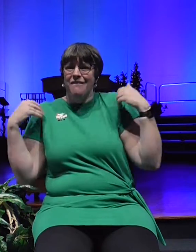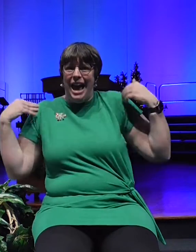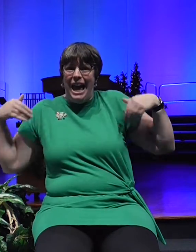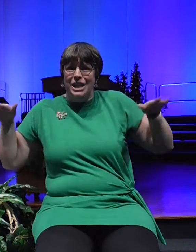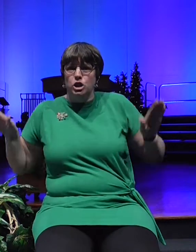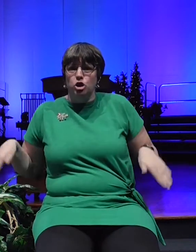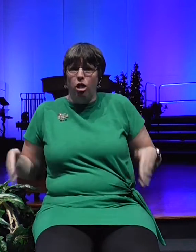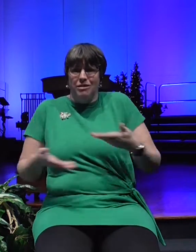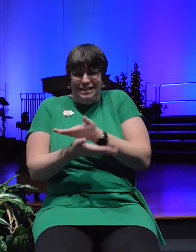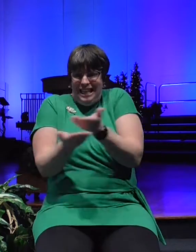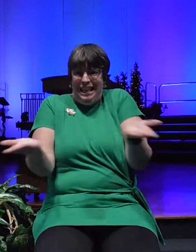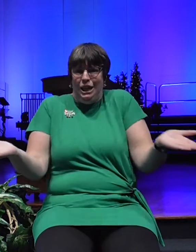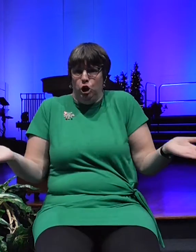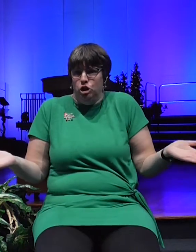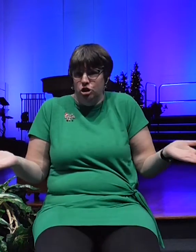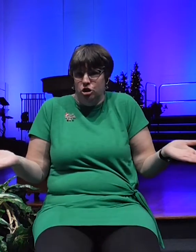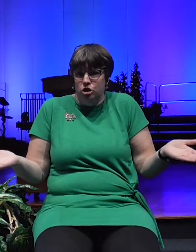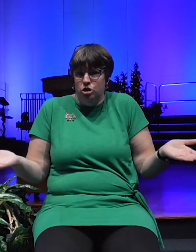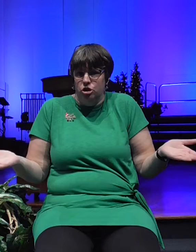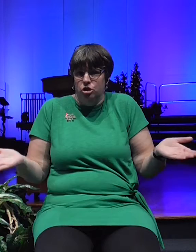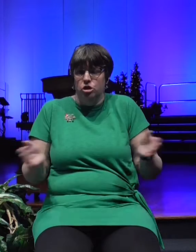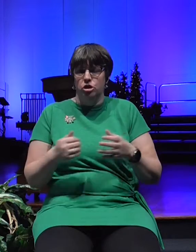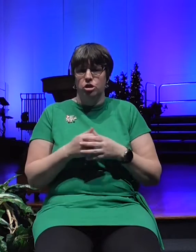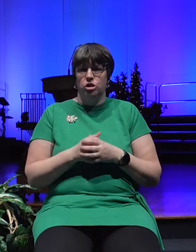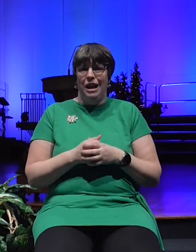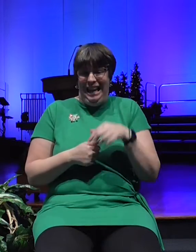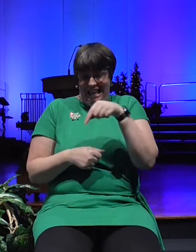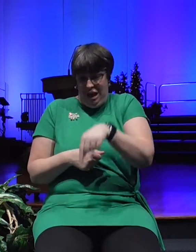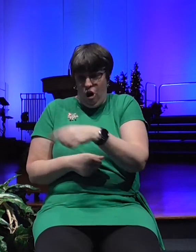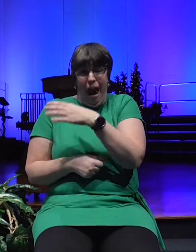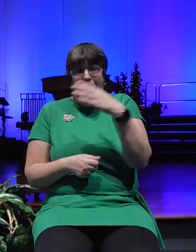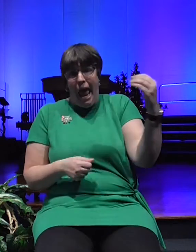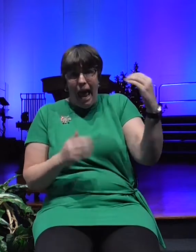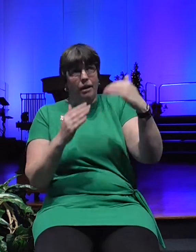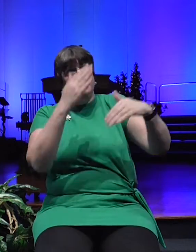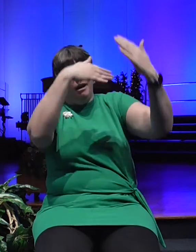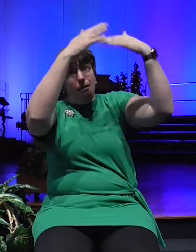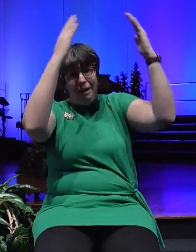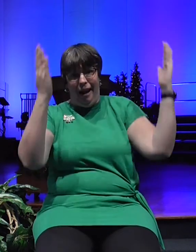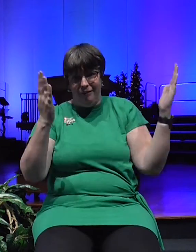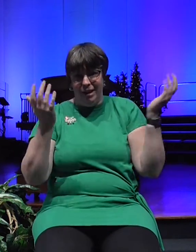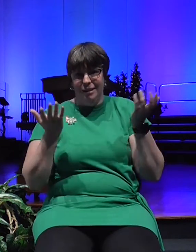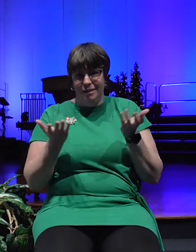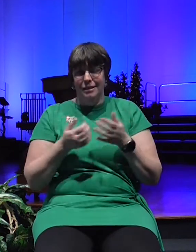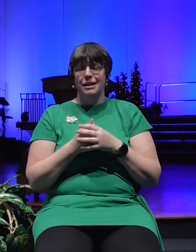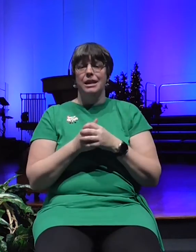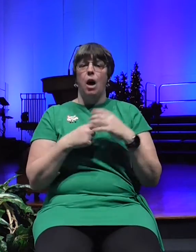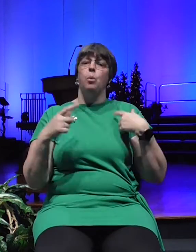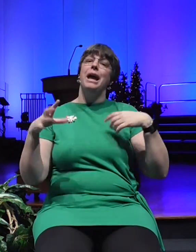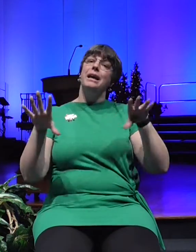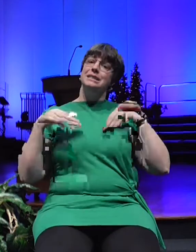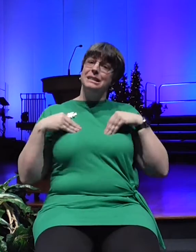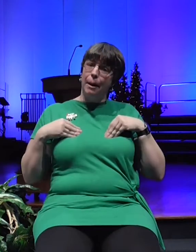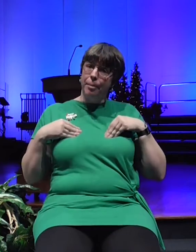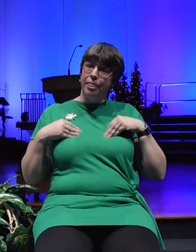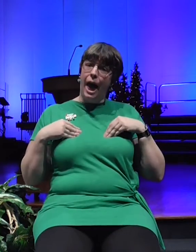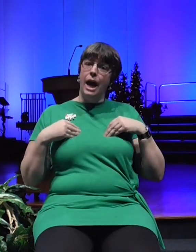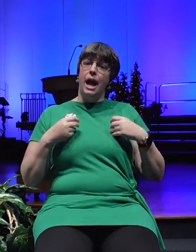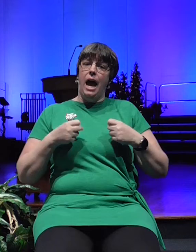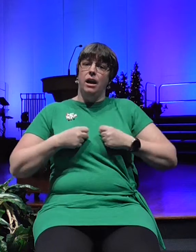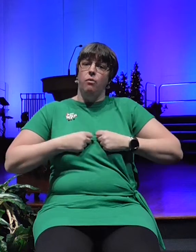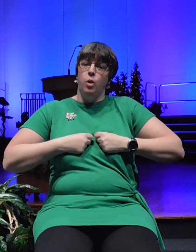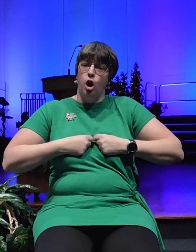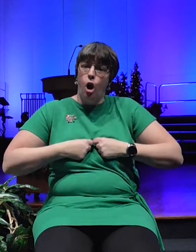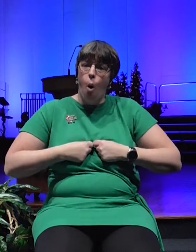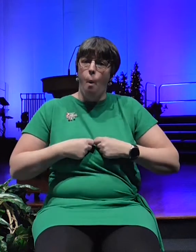I think, in every realm, in this realm and the realm that is beyond. And accepting that and being open to